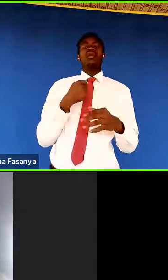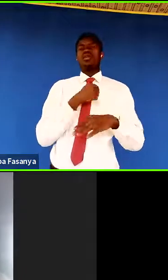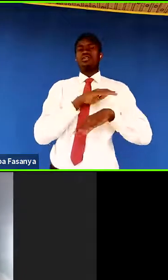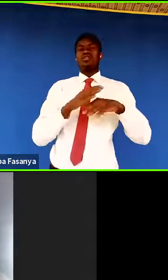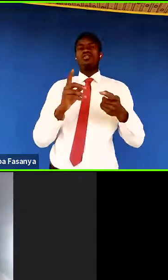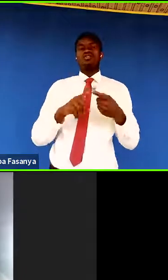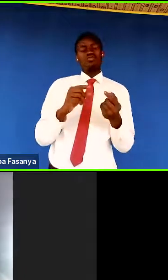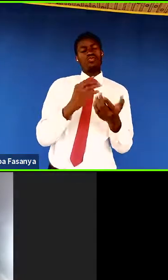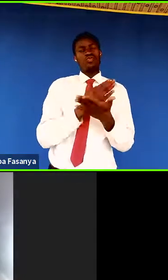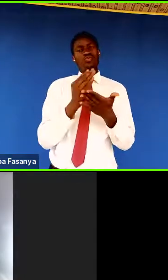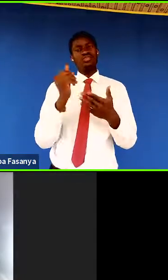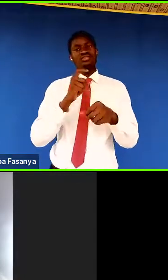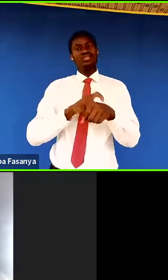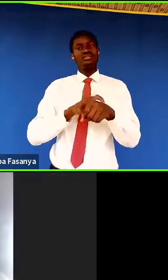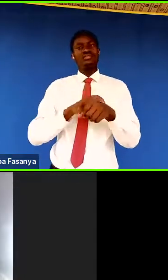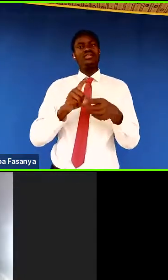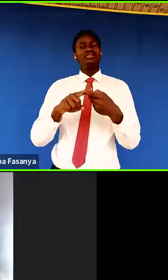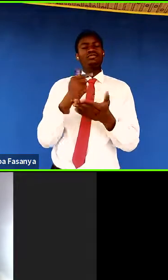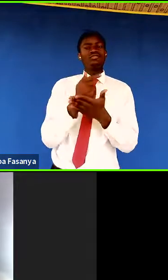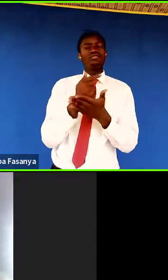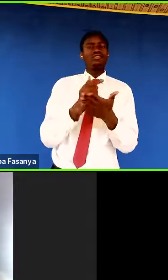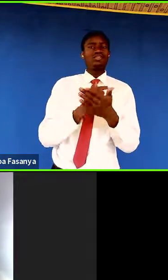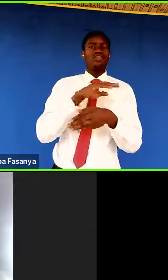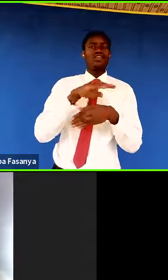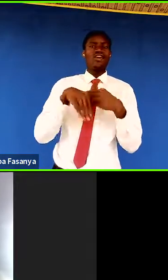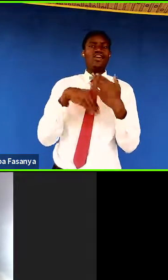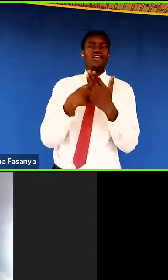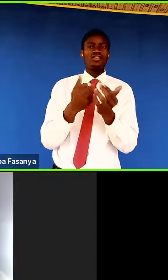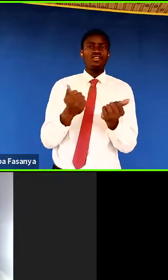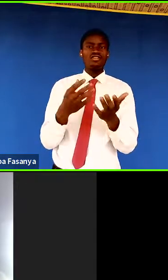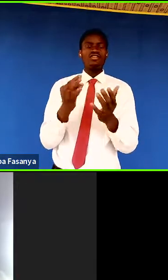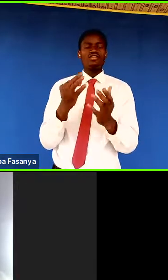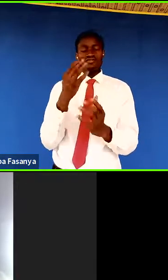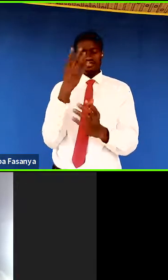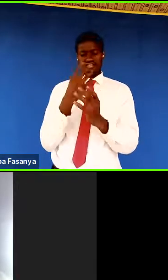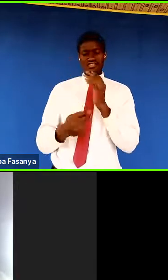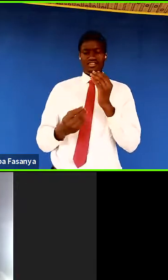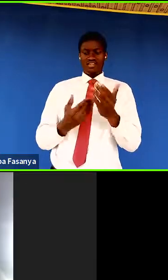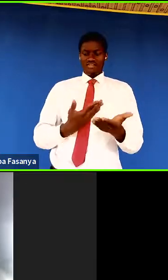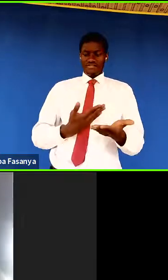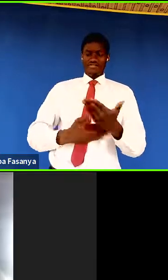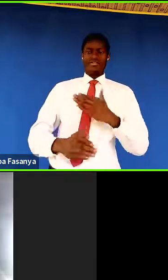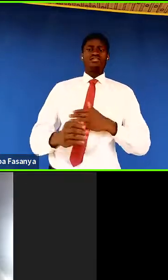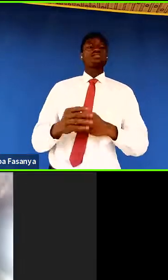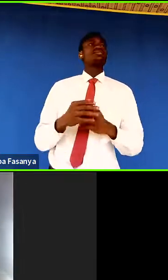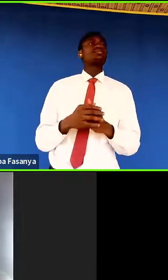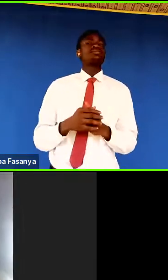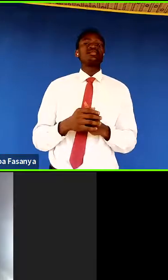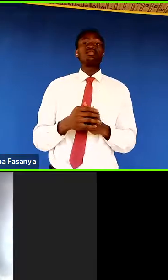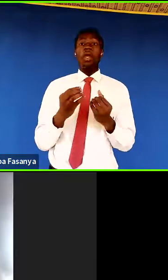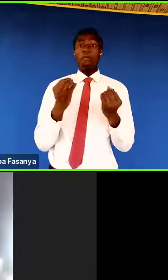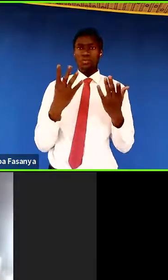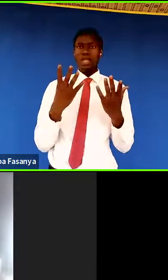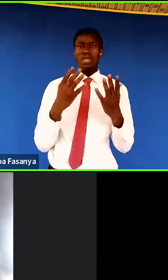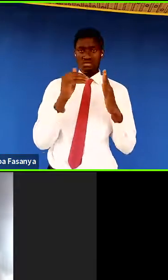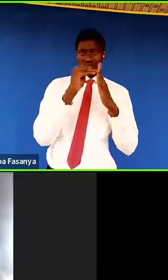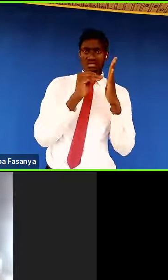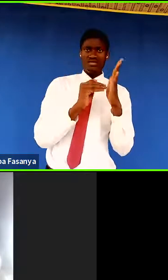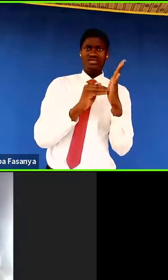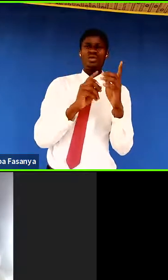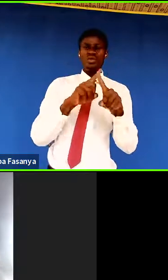the causes of infertility. So let me stop right now, because there are so many that I've not mentioned, but these are the common causes of